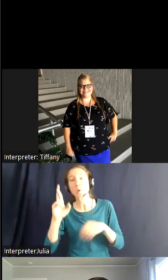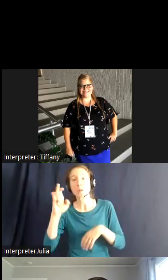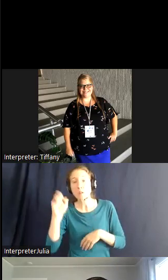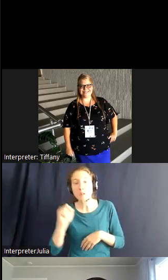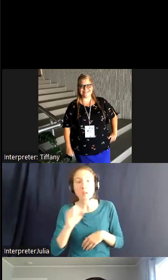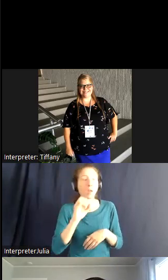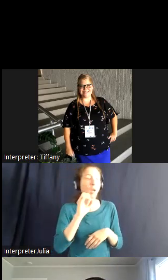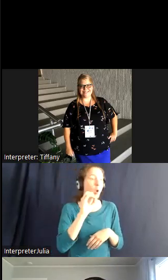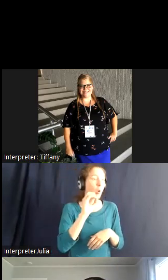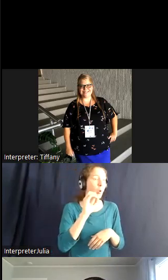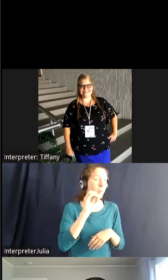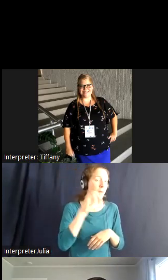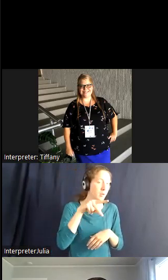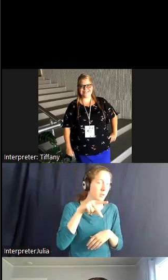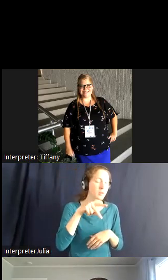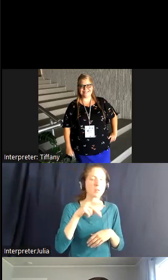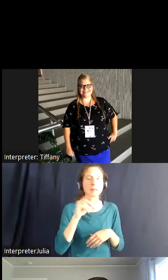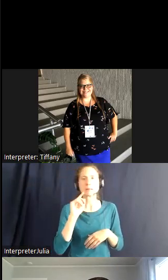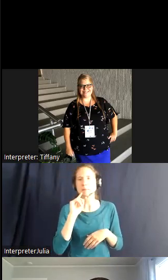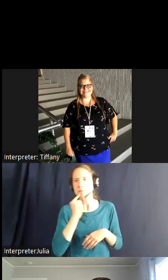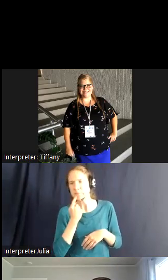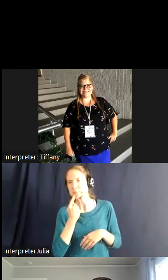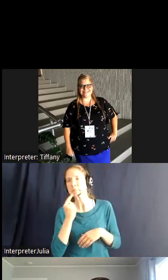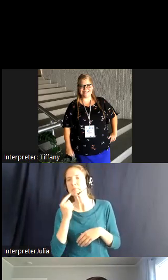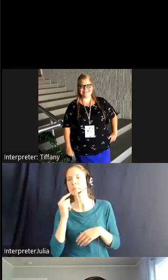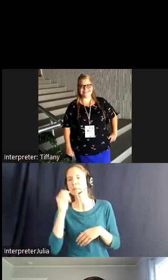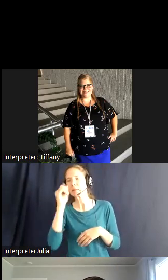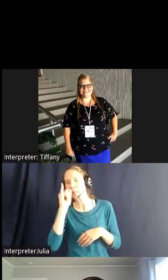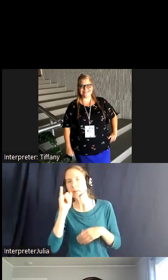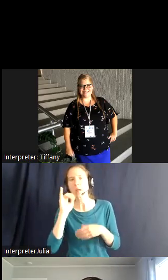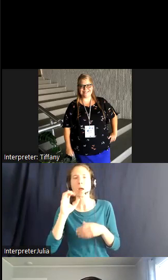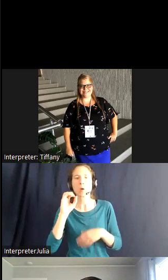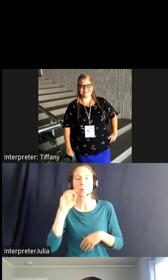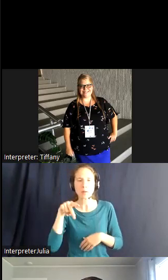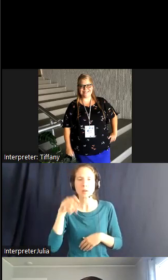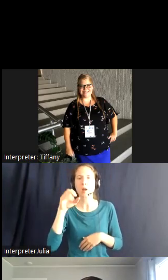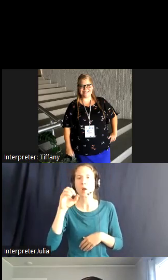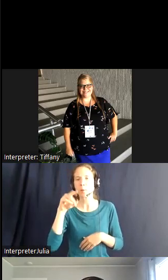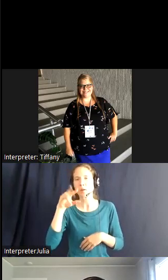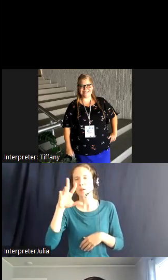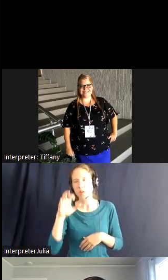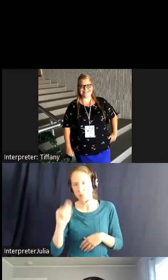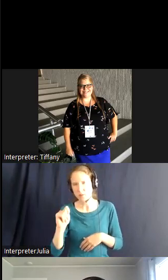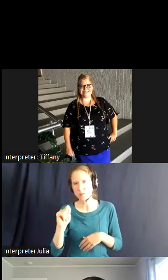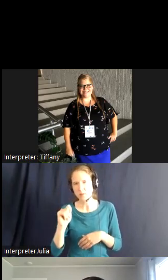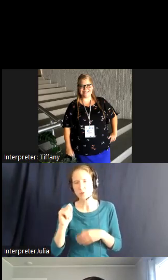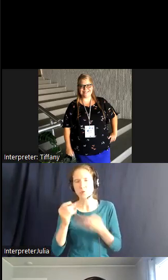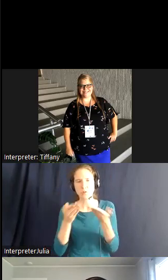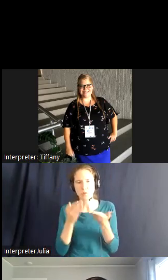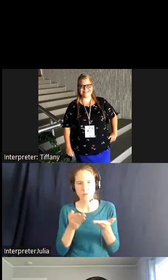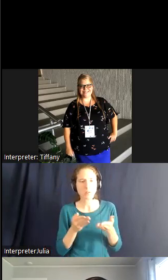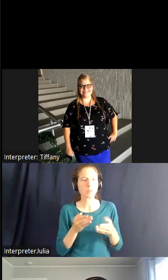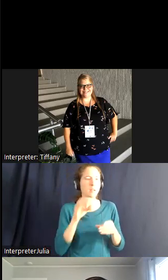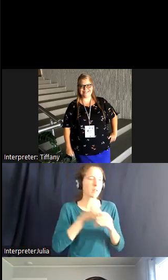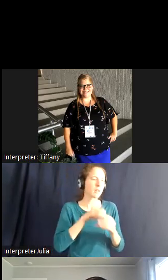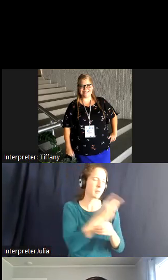services, intensive outpatient services, residential, withdrawal management, inpatient, integrated care,